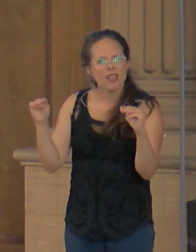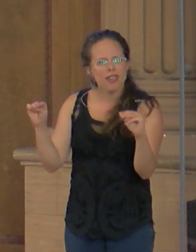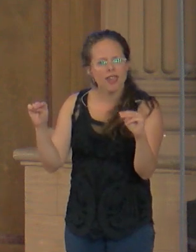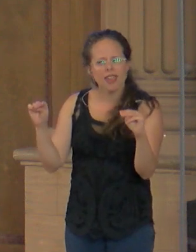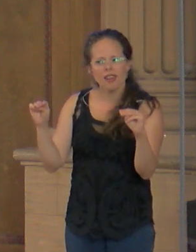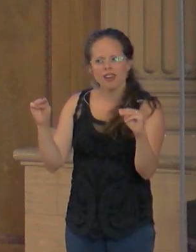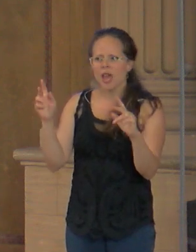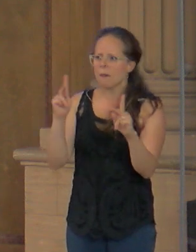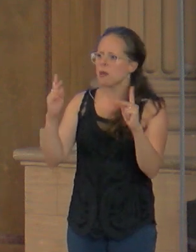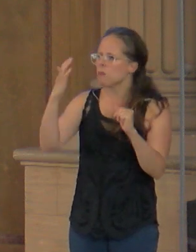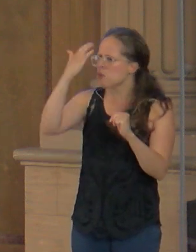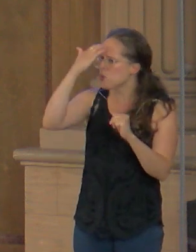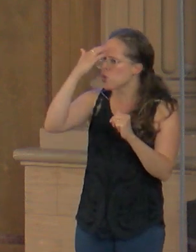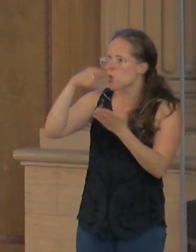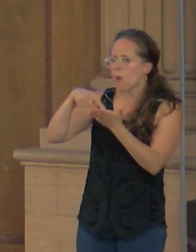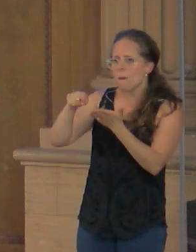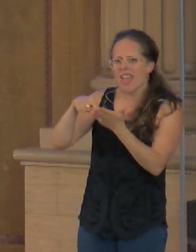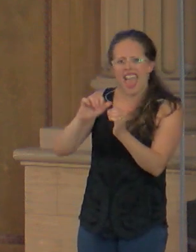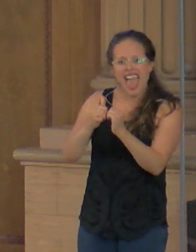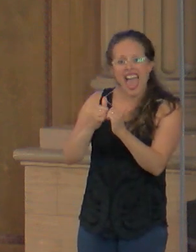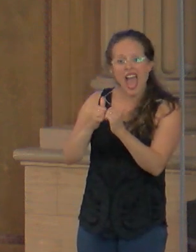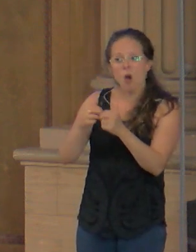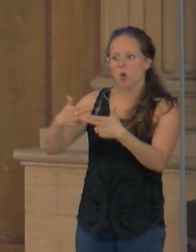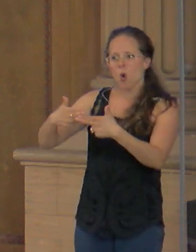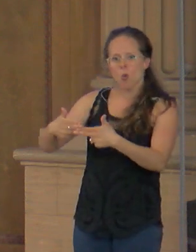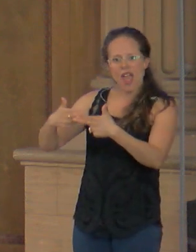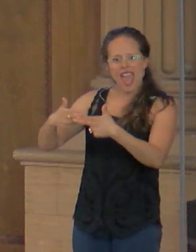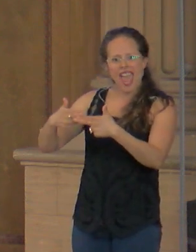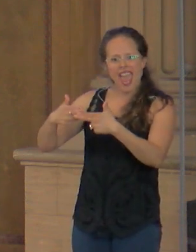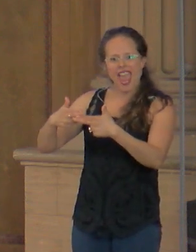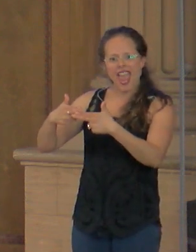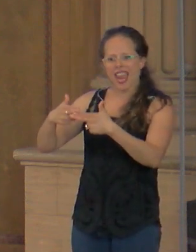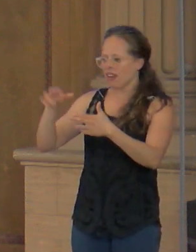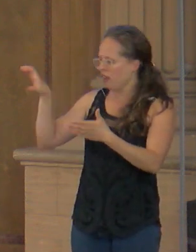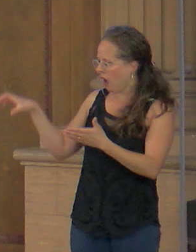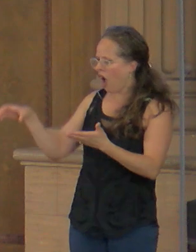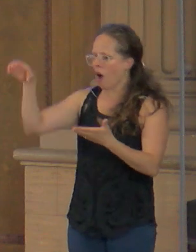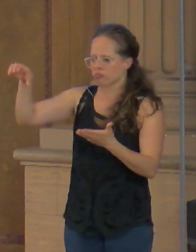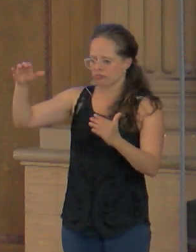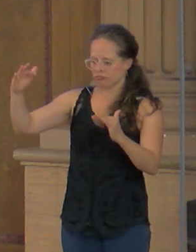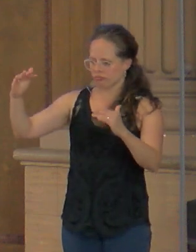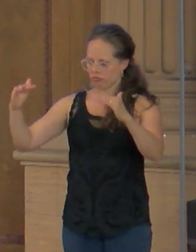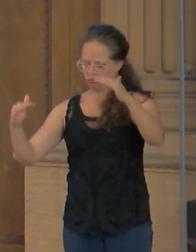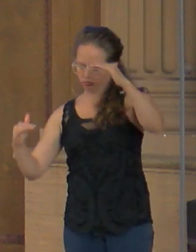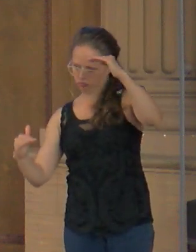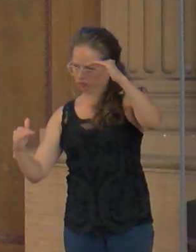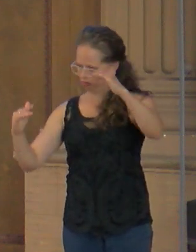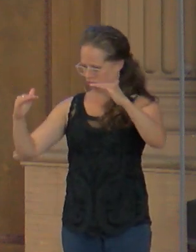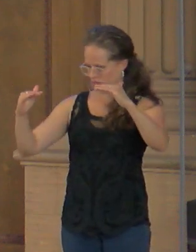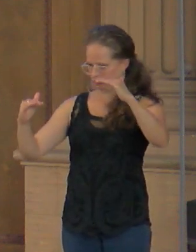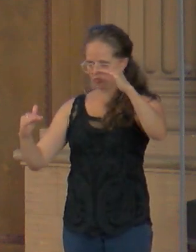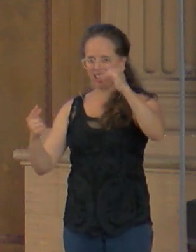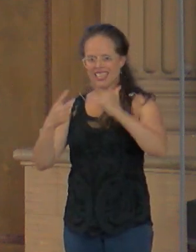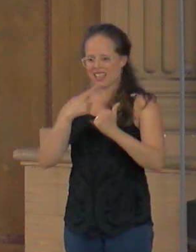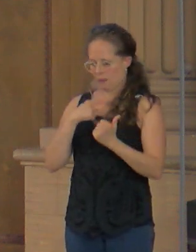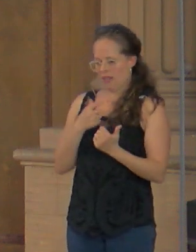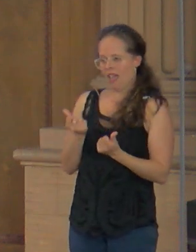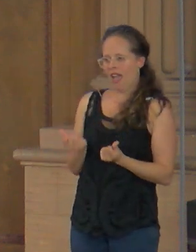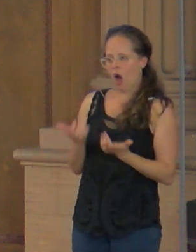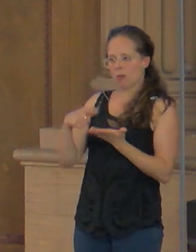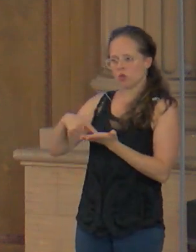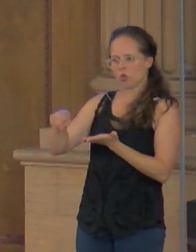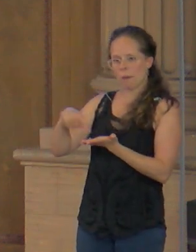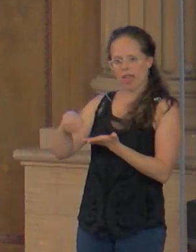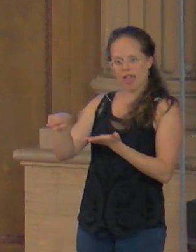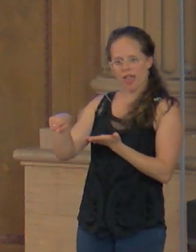they were supposed to pay by weighing it. It was like the bulk section at Wegmans where they would go, they would get their stuff, put it on the scale, and on one side of